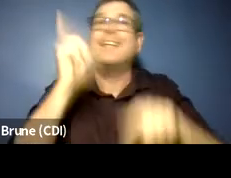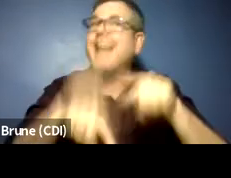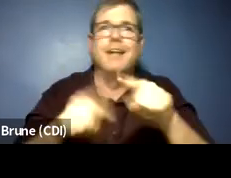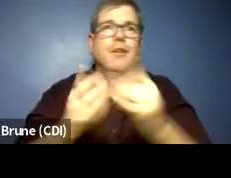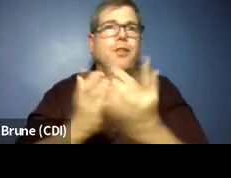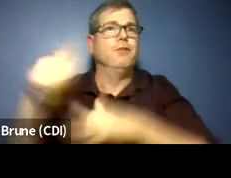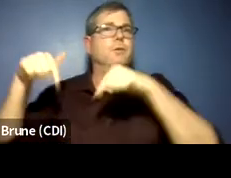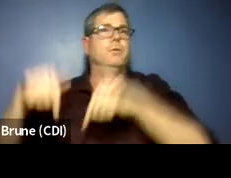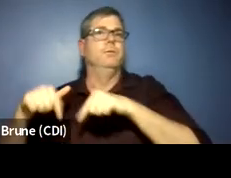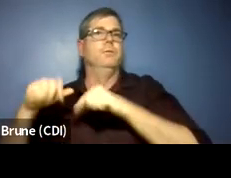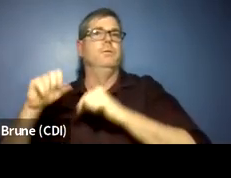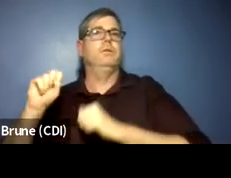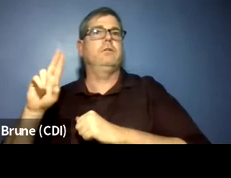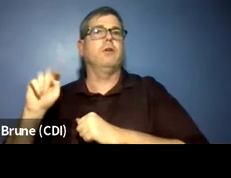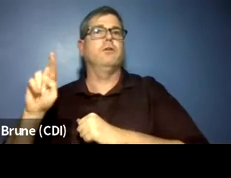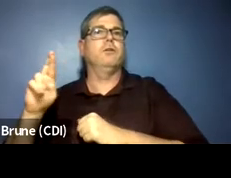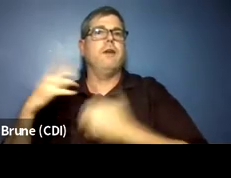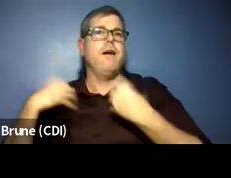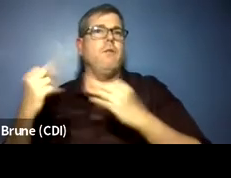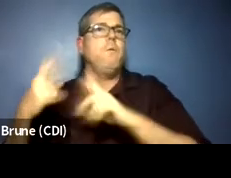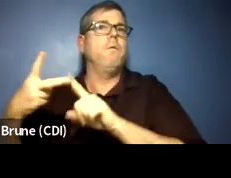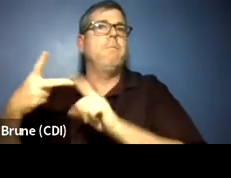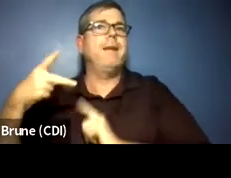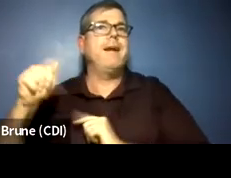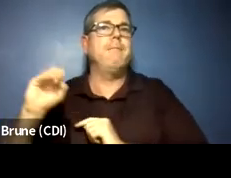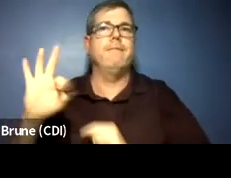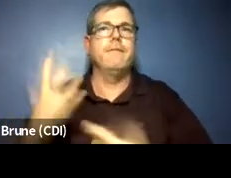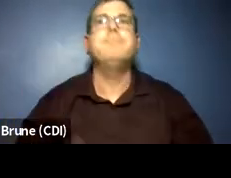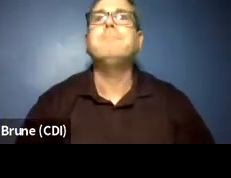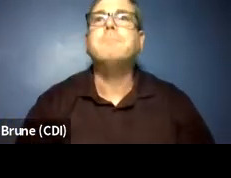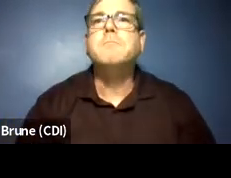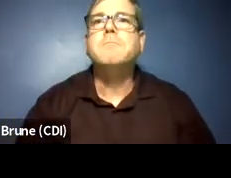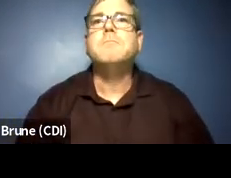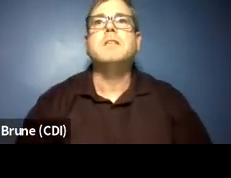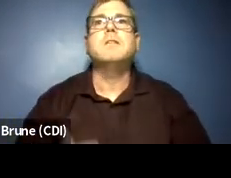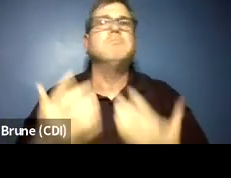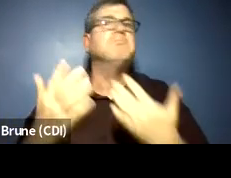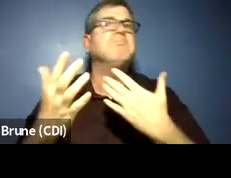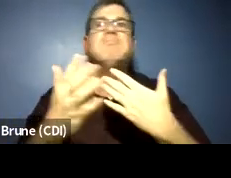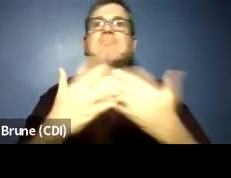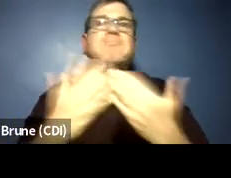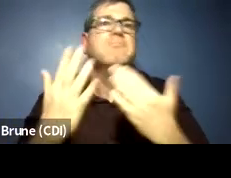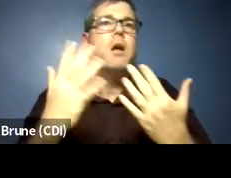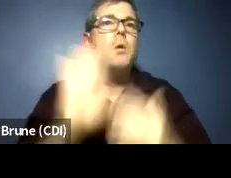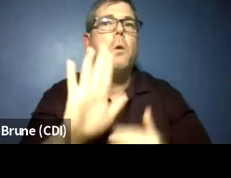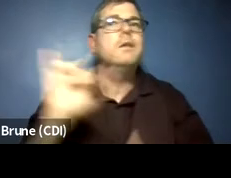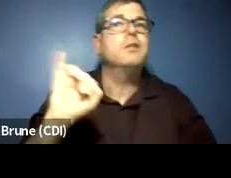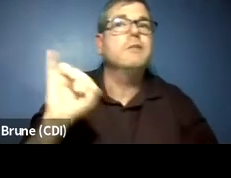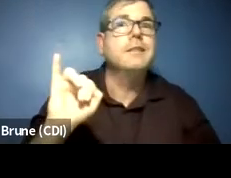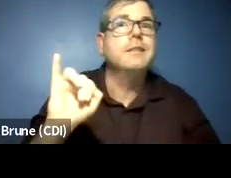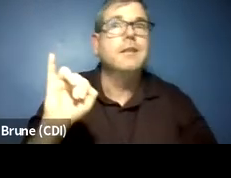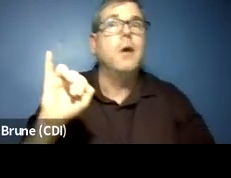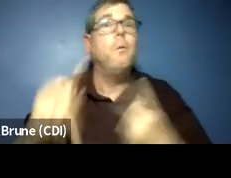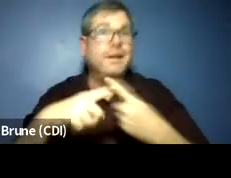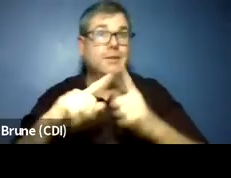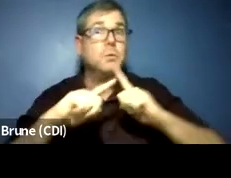So don't feel that you have to only check one place. The goal right now is, if it's your turn, get the